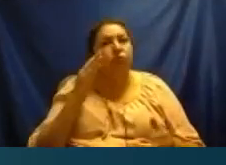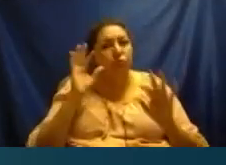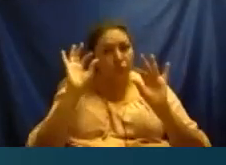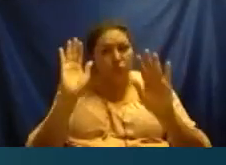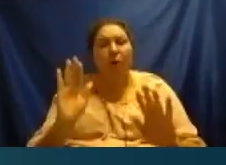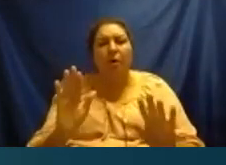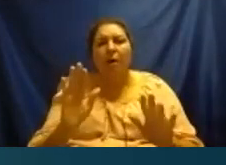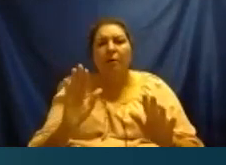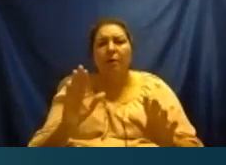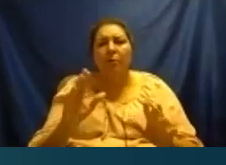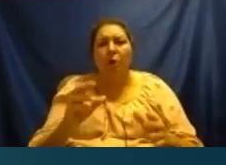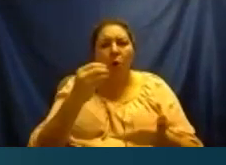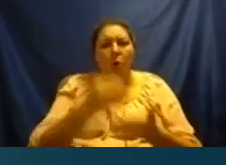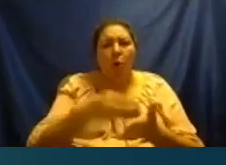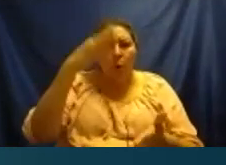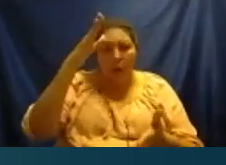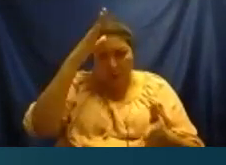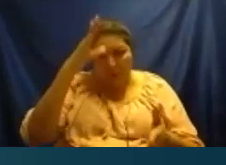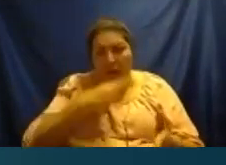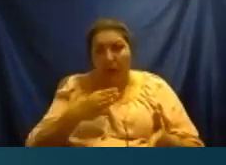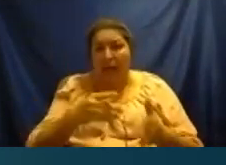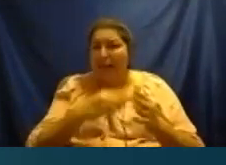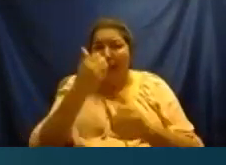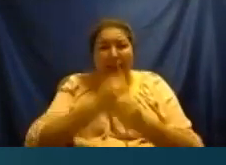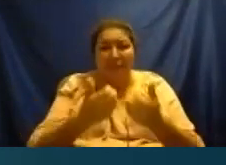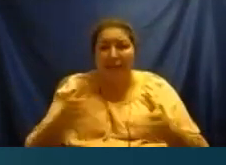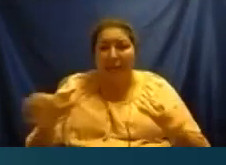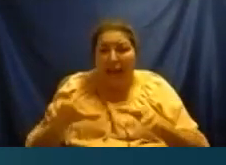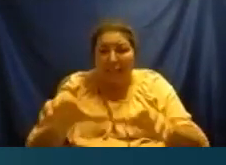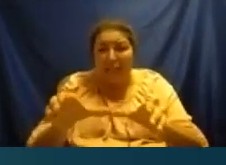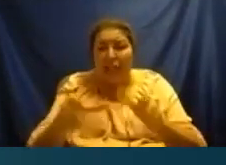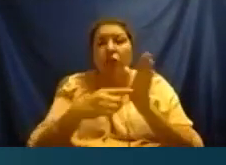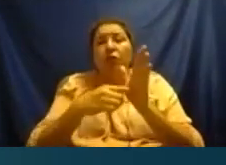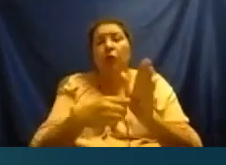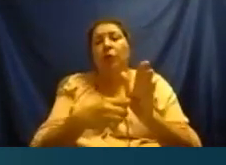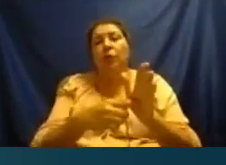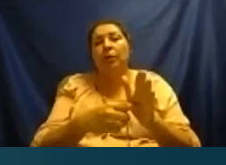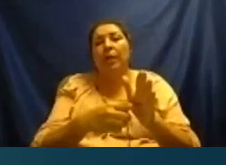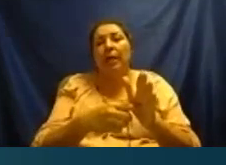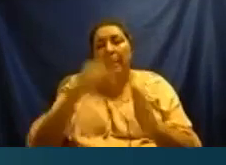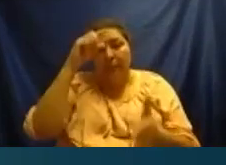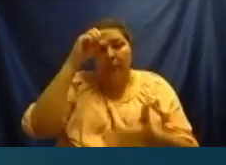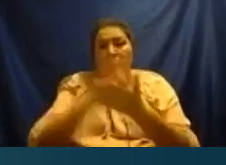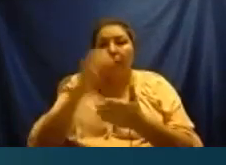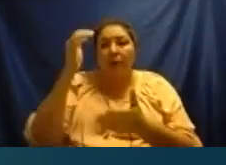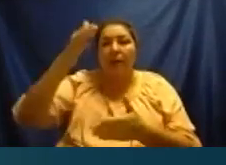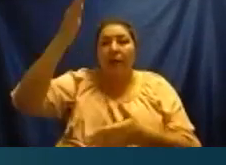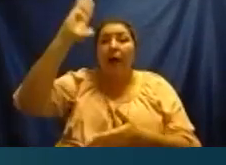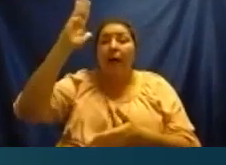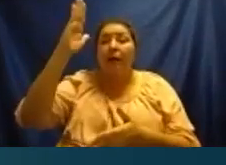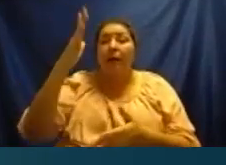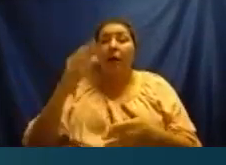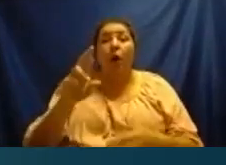fact, shows his deep faith in God. We have Ruth, whose modesty and patience